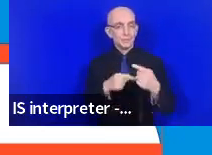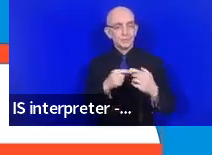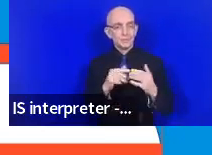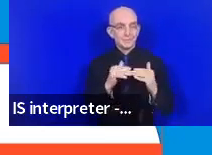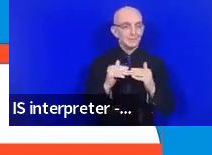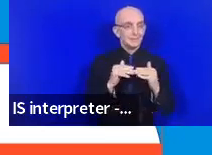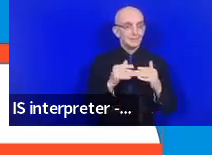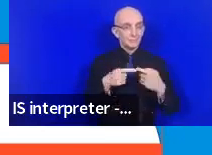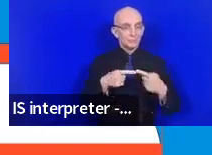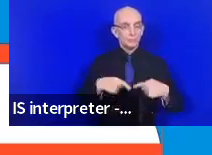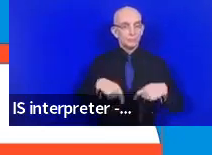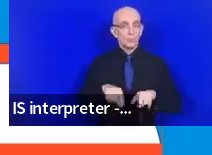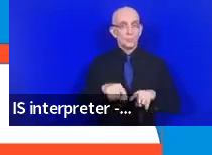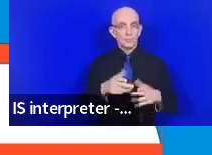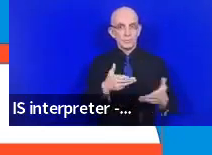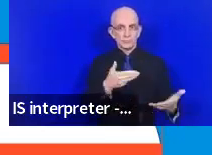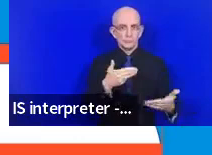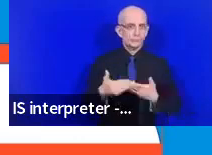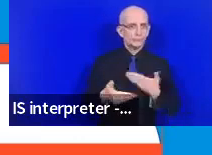accessibility barrier